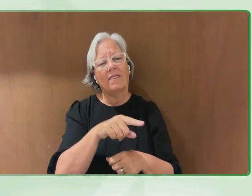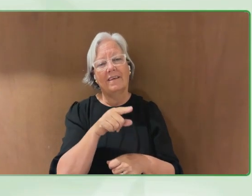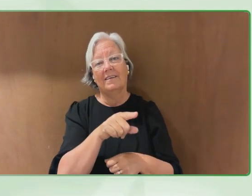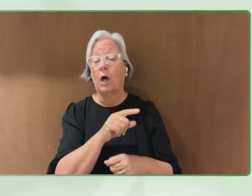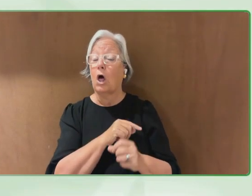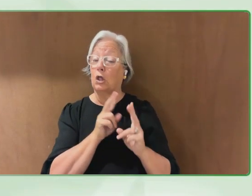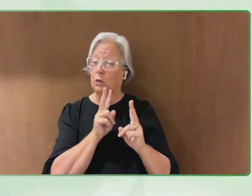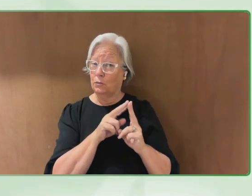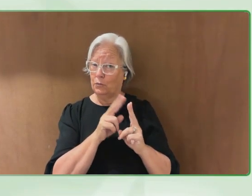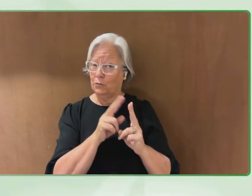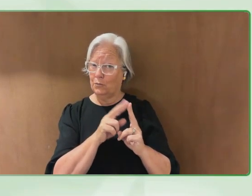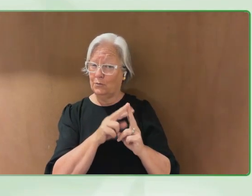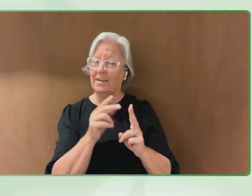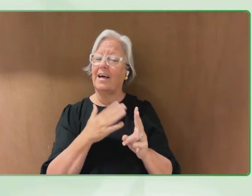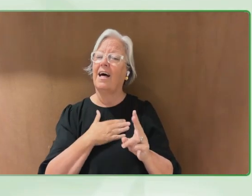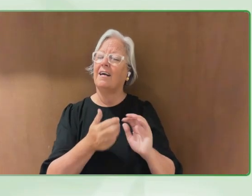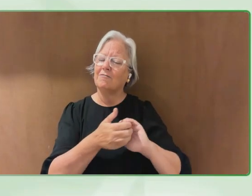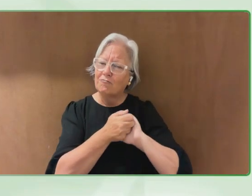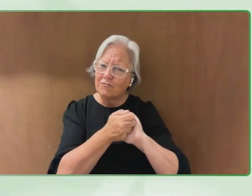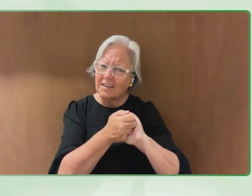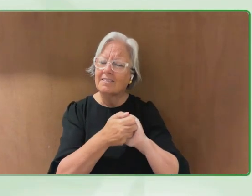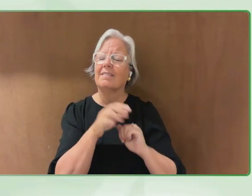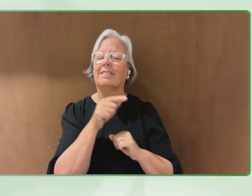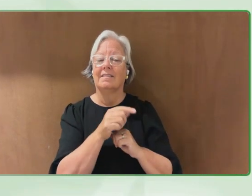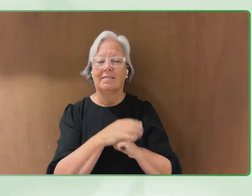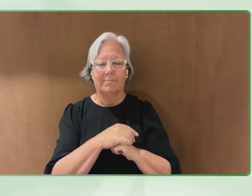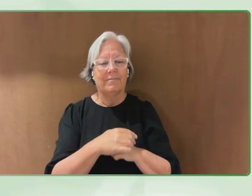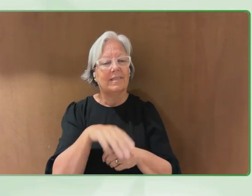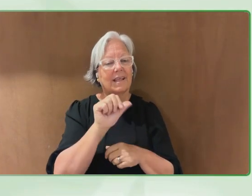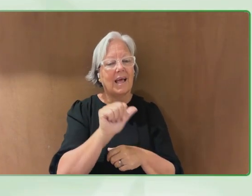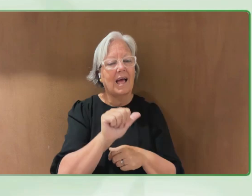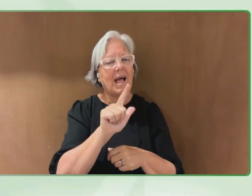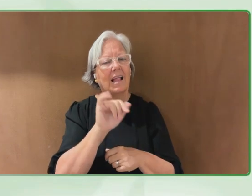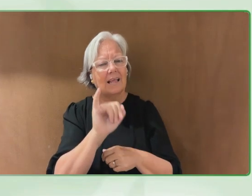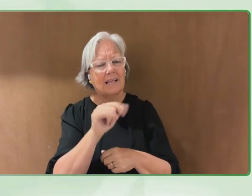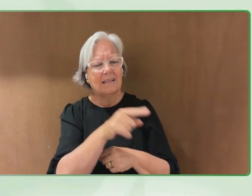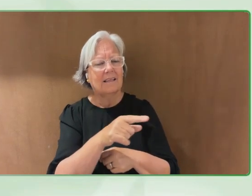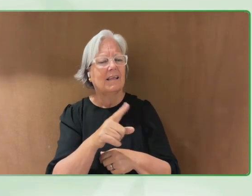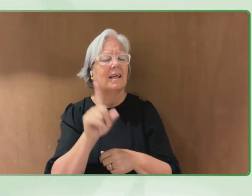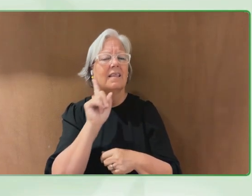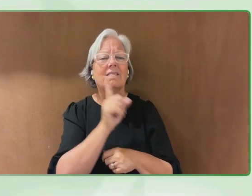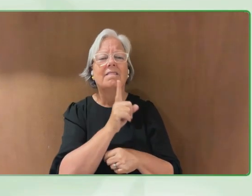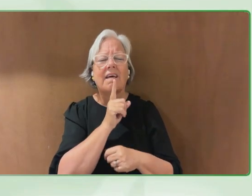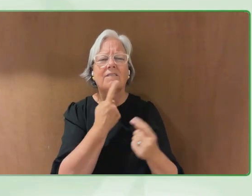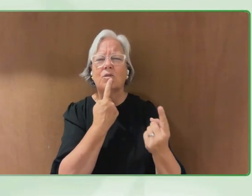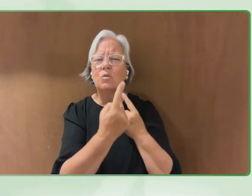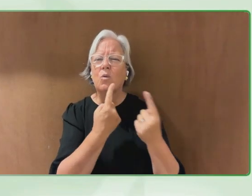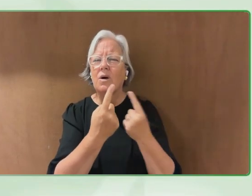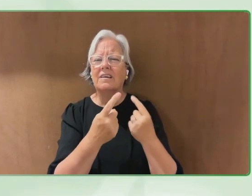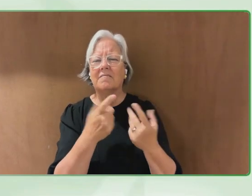and colleagues. Ali, you are running DeafTawk along with your, I could call him your best friend,